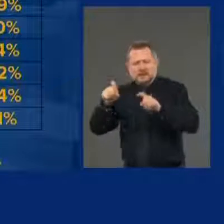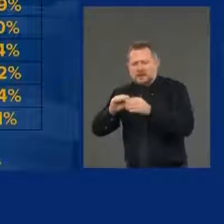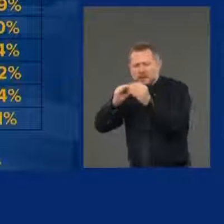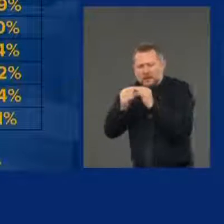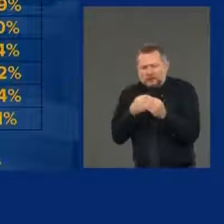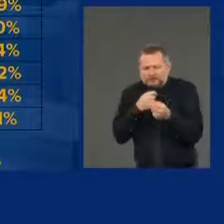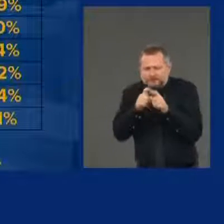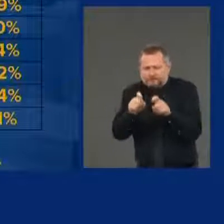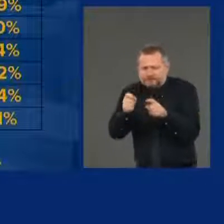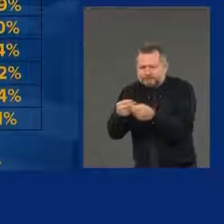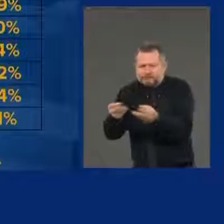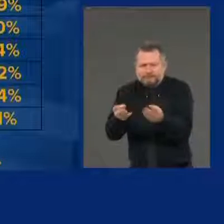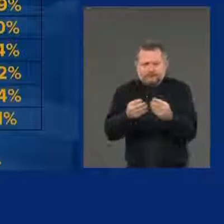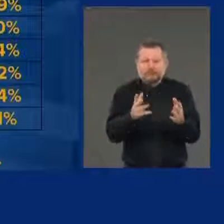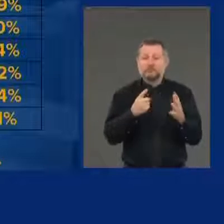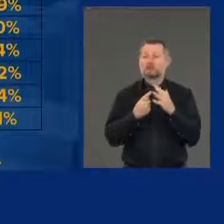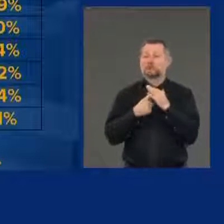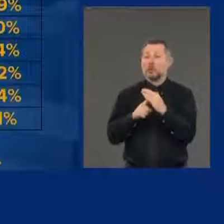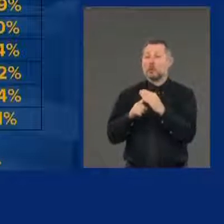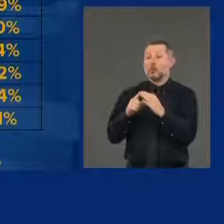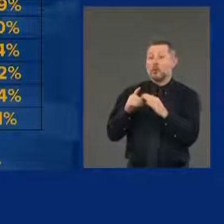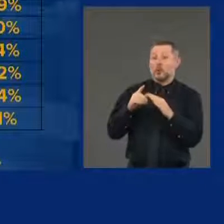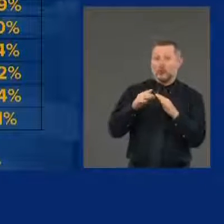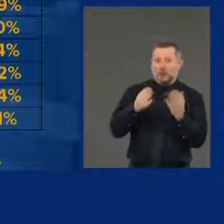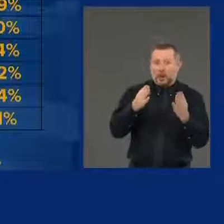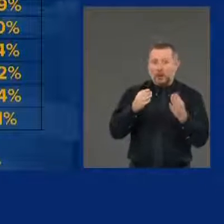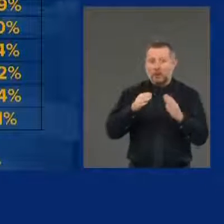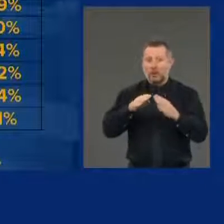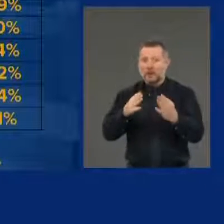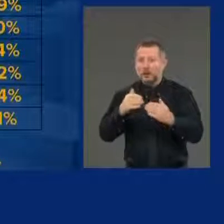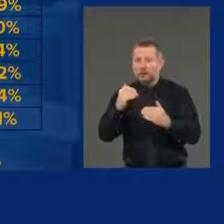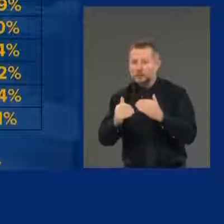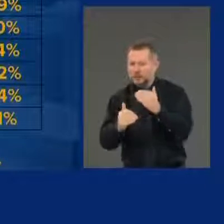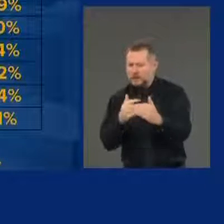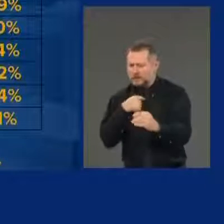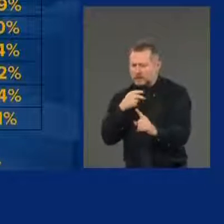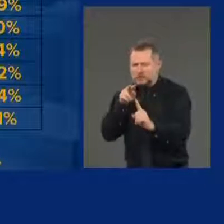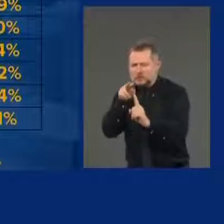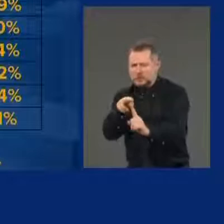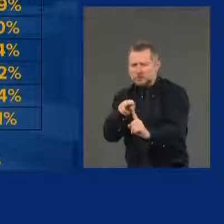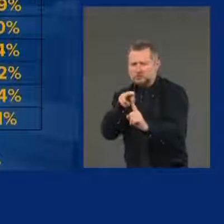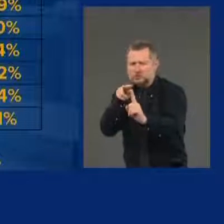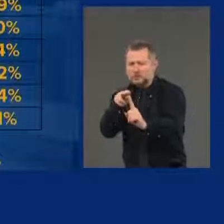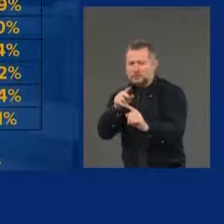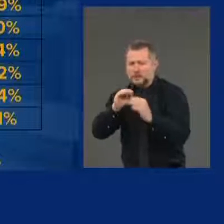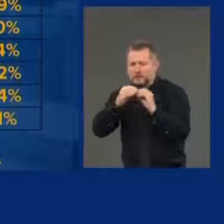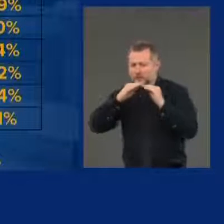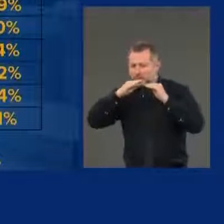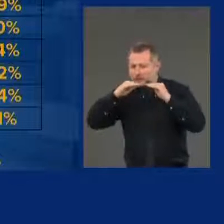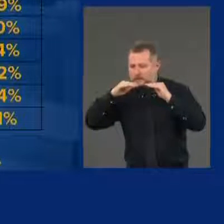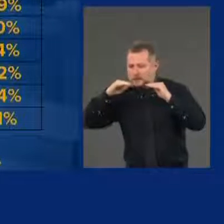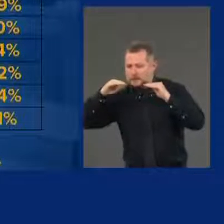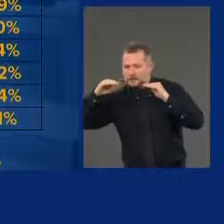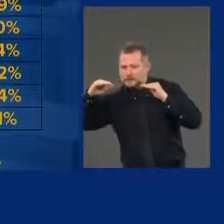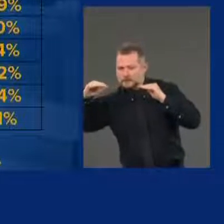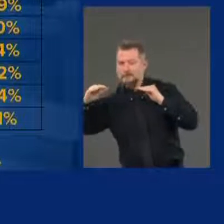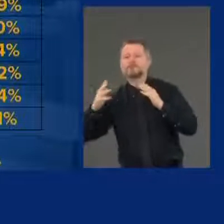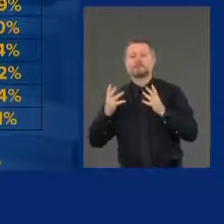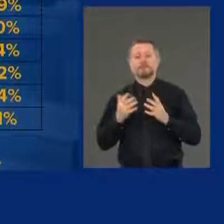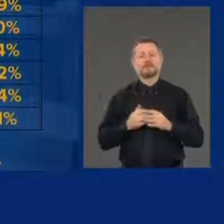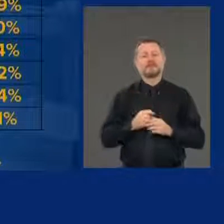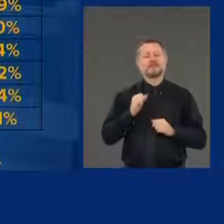started reopening. We're looking for a reaction to the reopening. That's what we're focused on. And you'll see